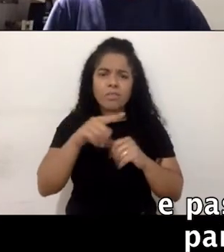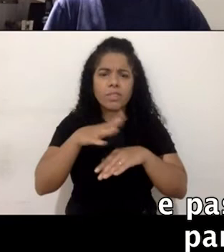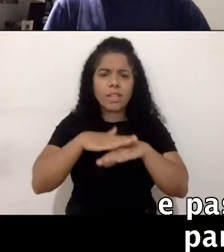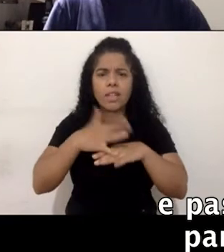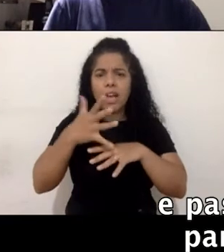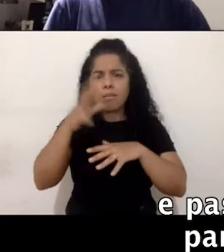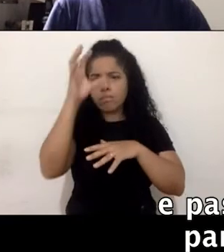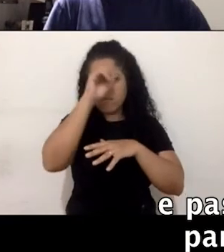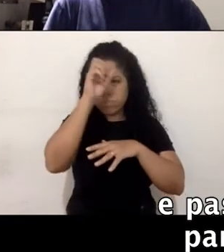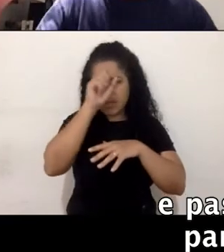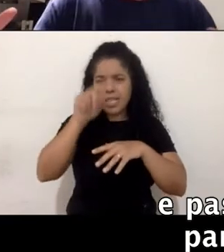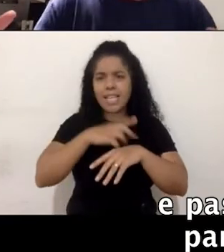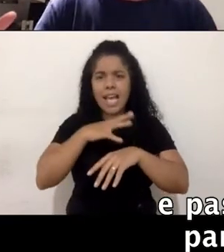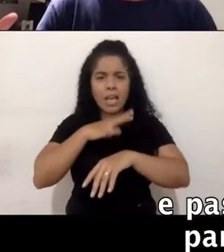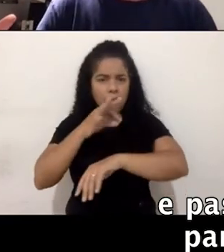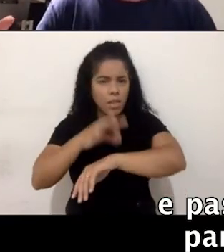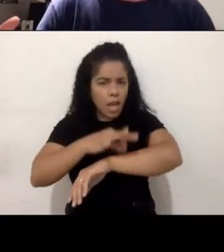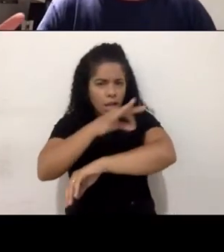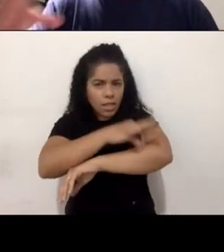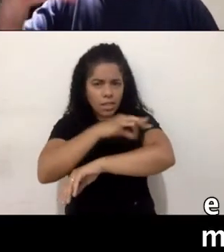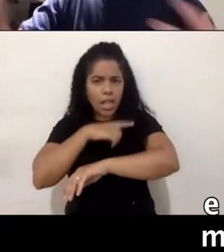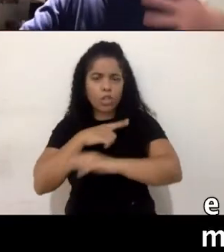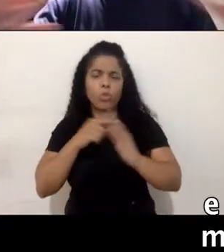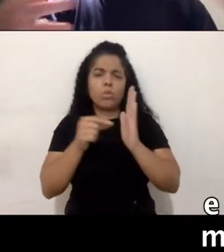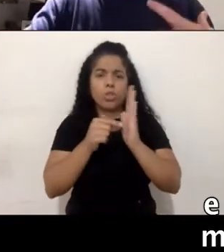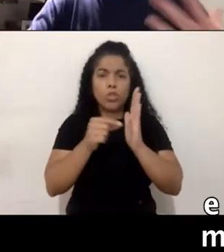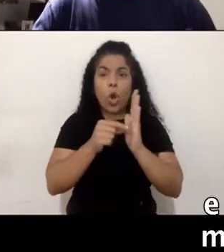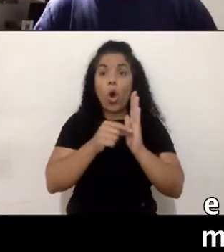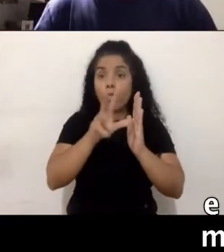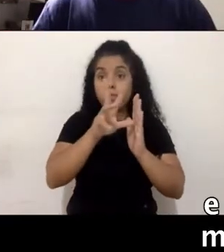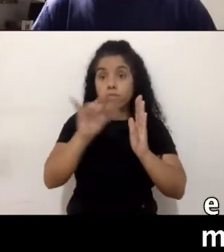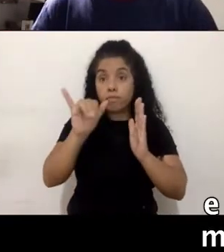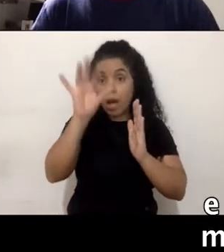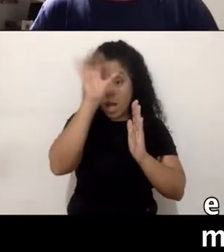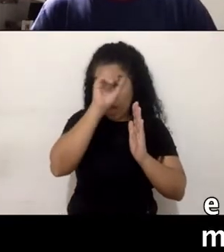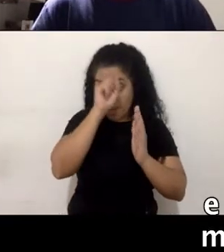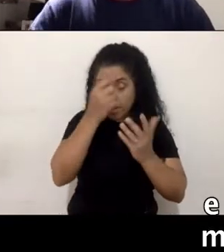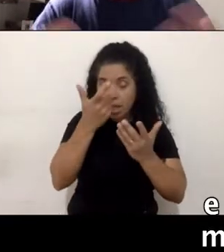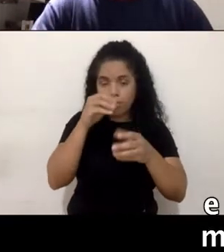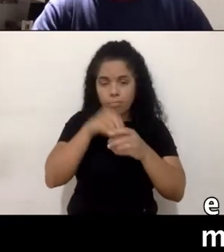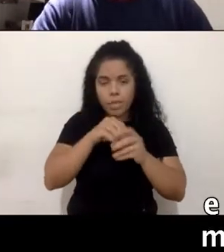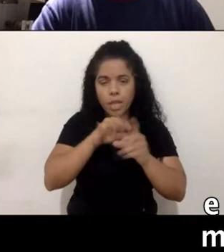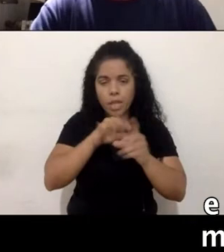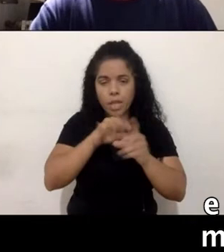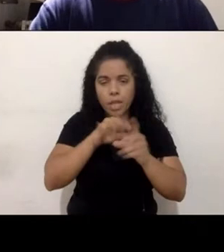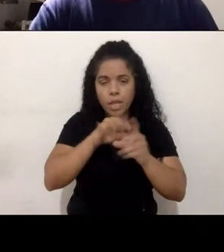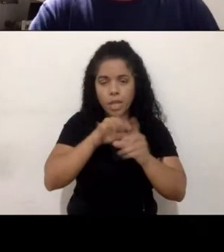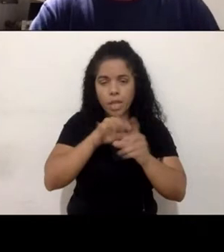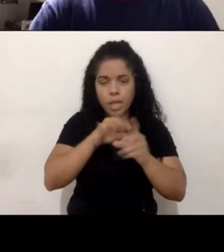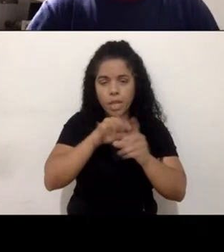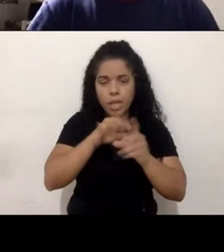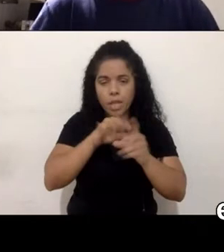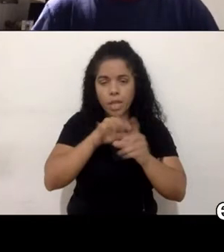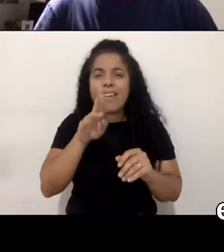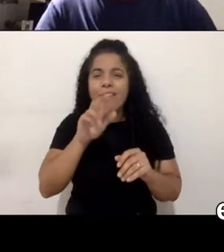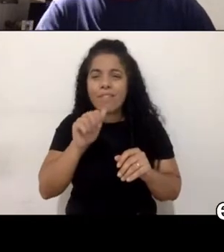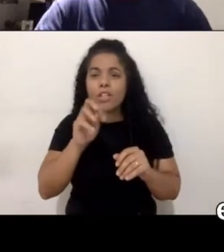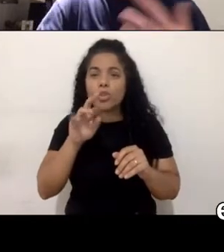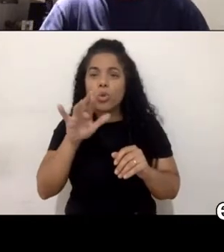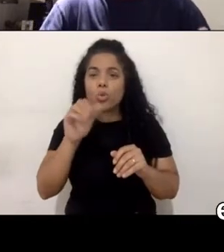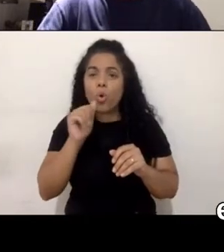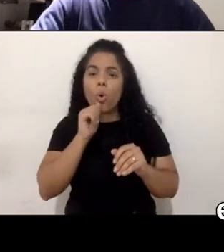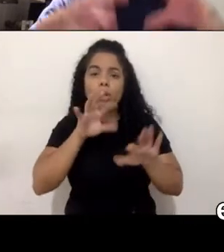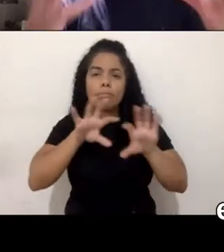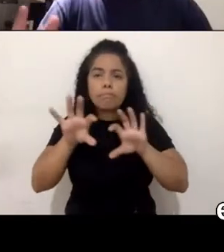monolithic architecture for our infrastructure projects and break it into smaller pieces, smaller quantums. We'll break it